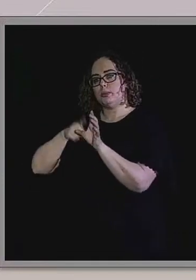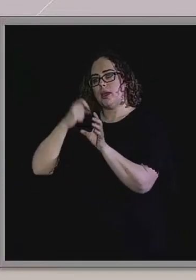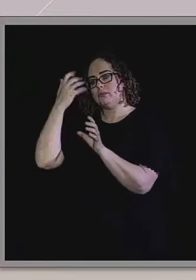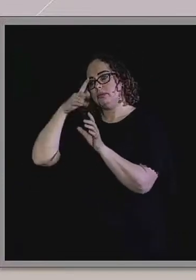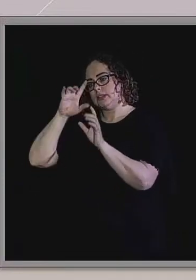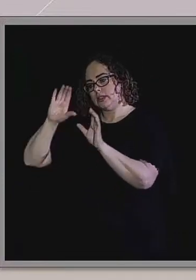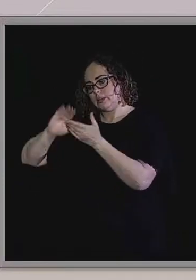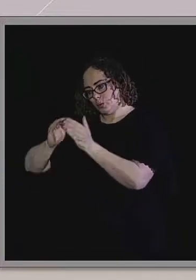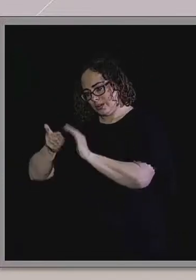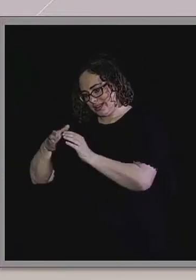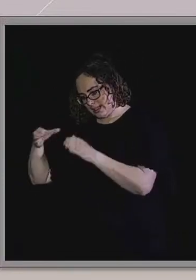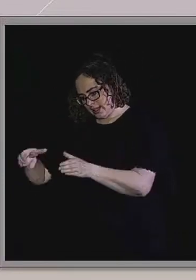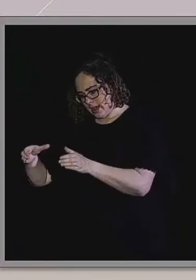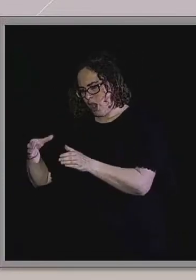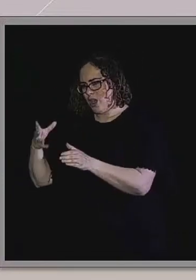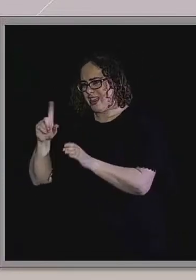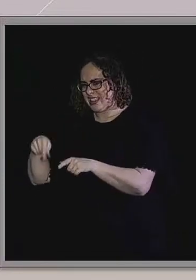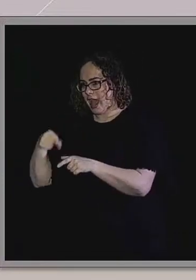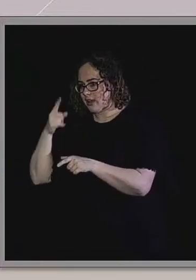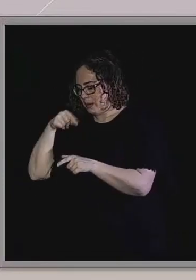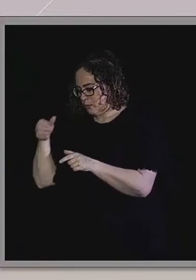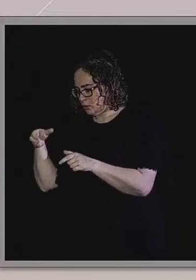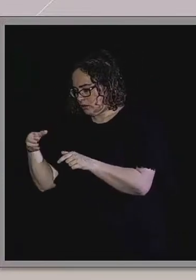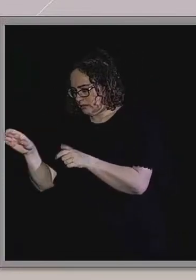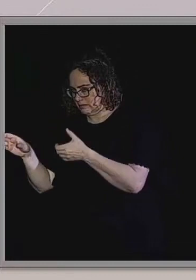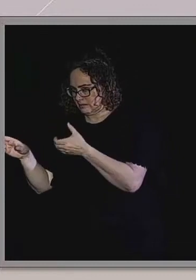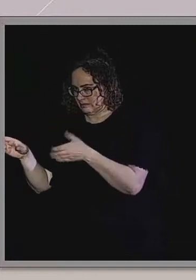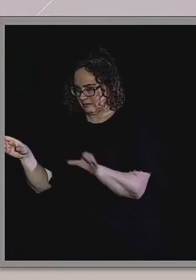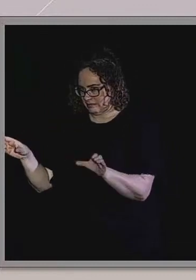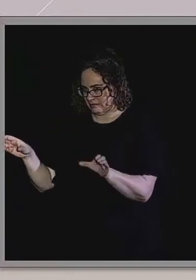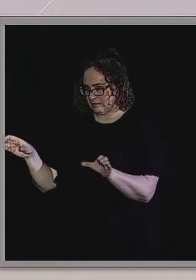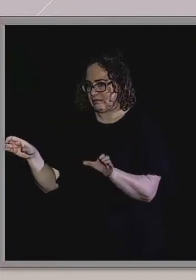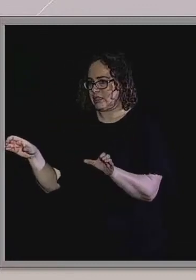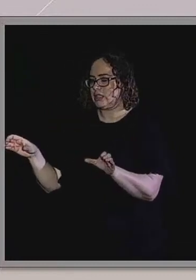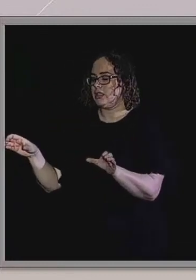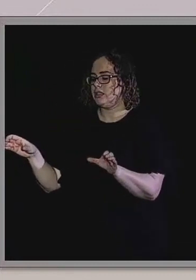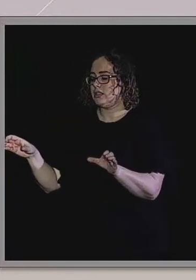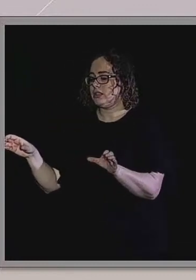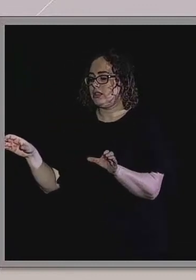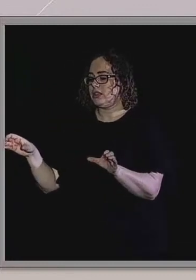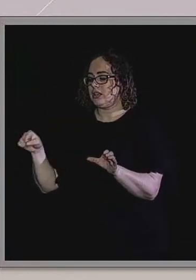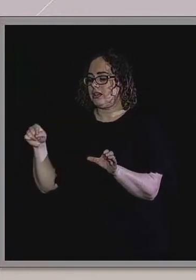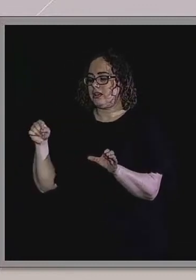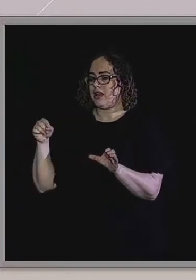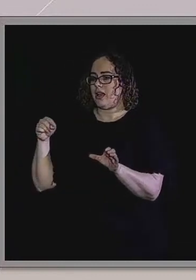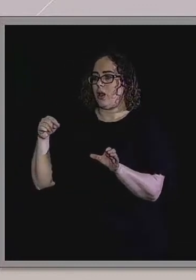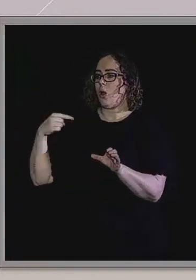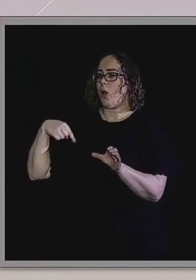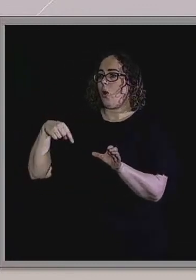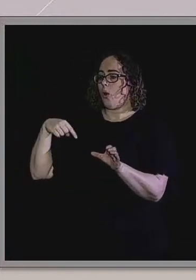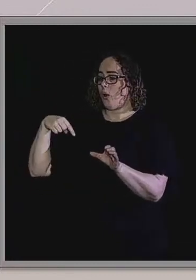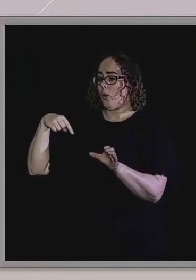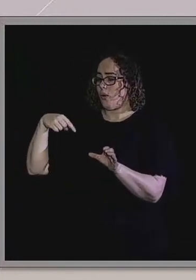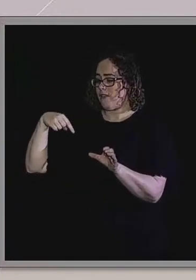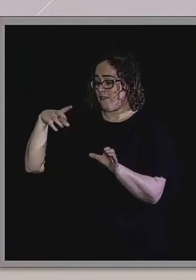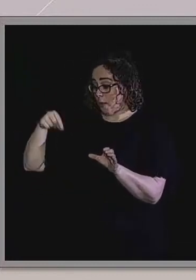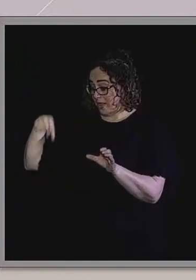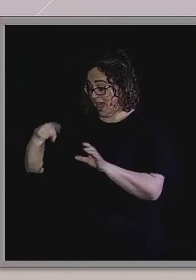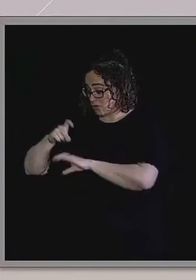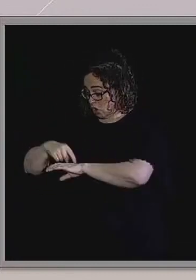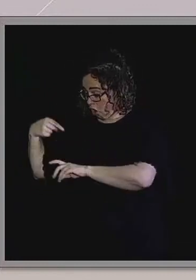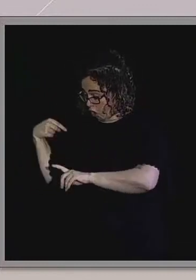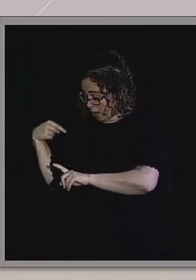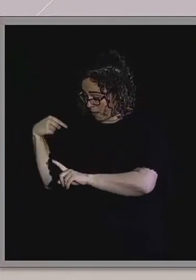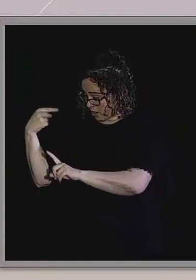things related to important and significant sites on our country. But what we do know is that over 5,000 sites have